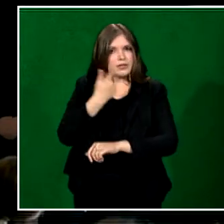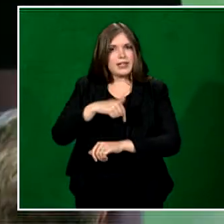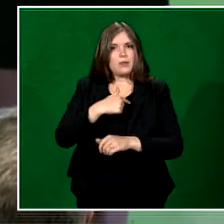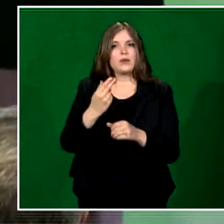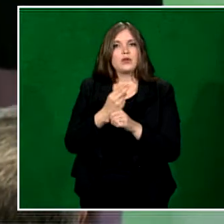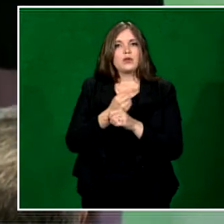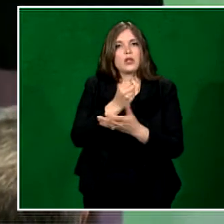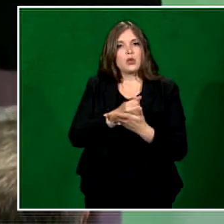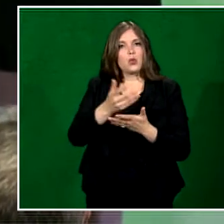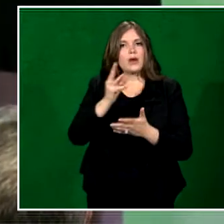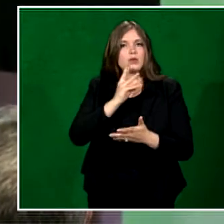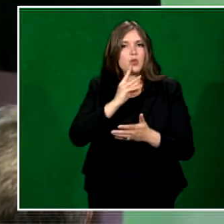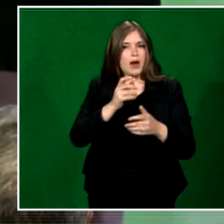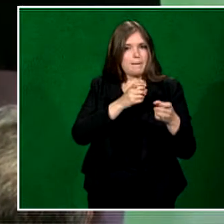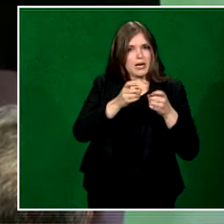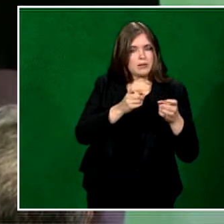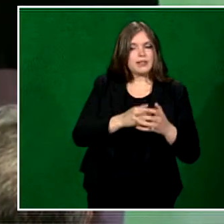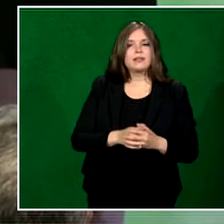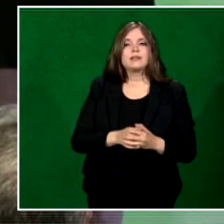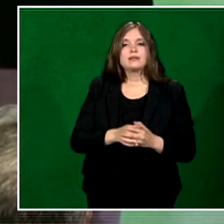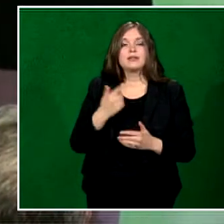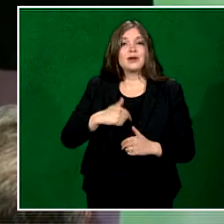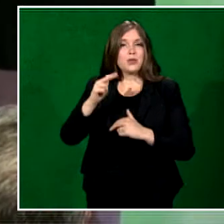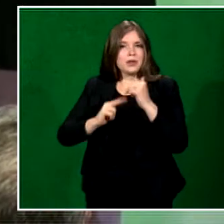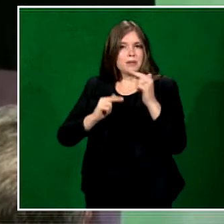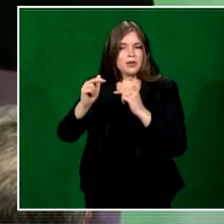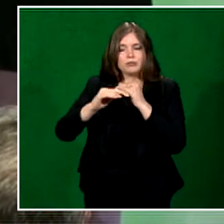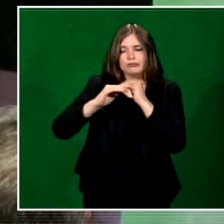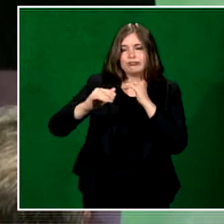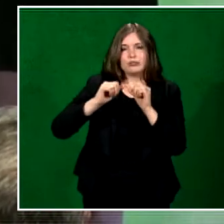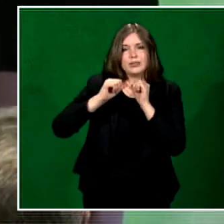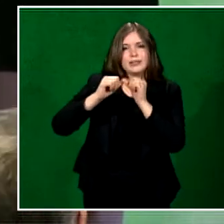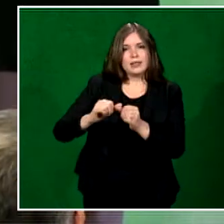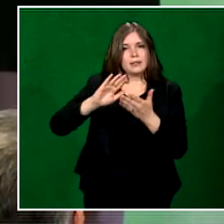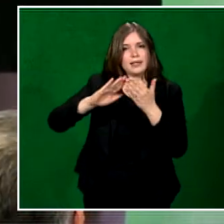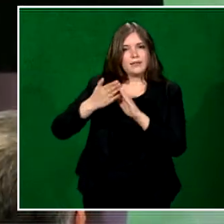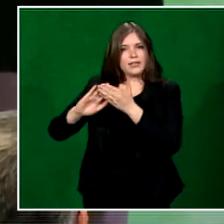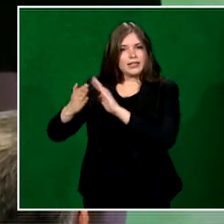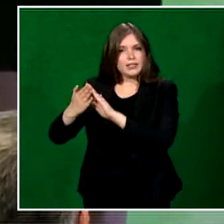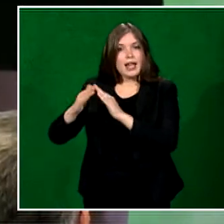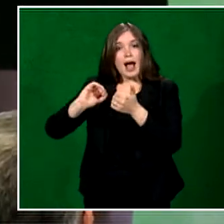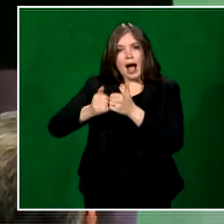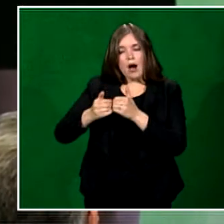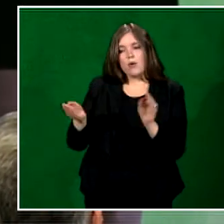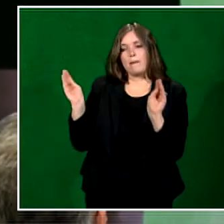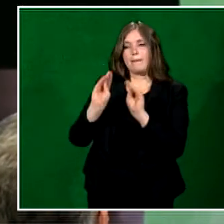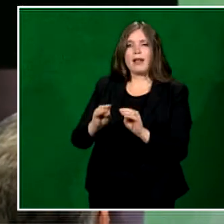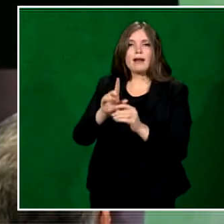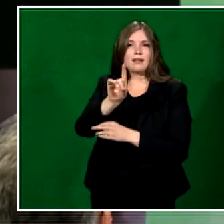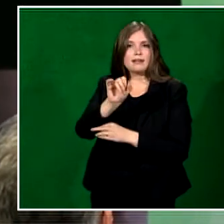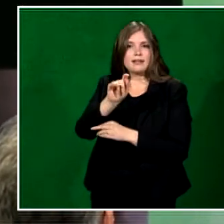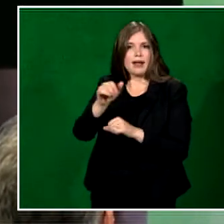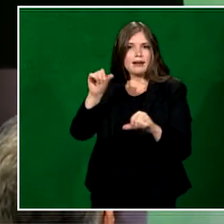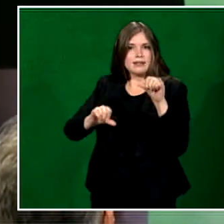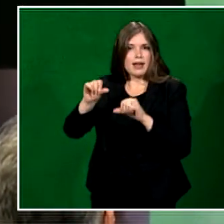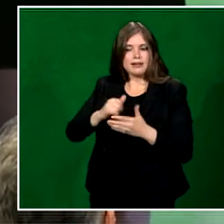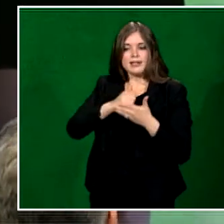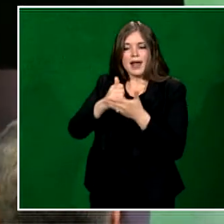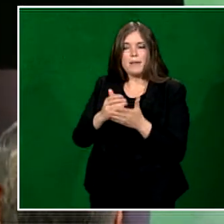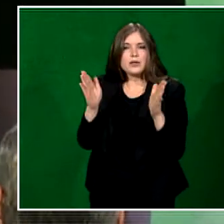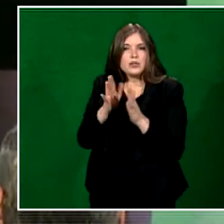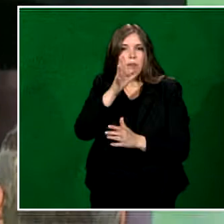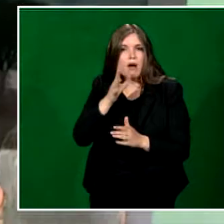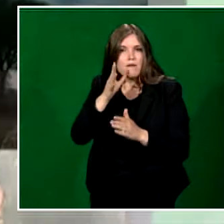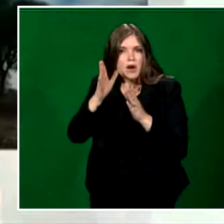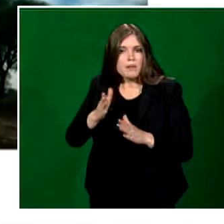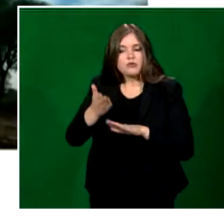management. To build resilient and sustainable villages by employing data science and helping small farmers